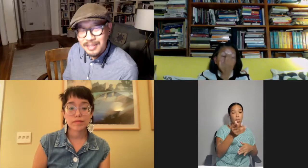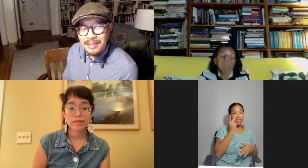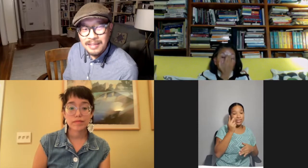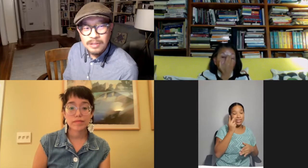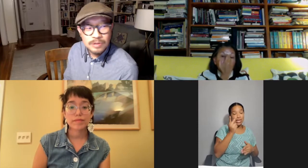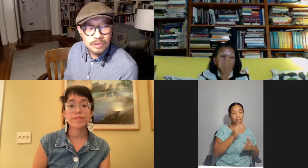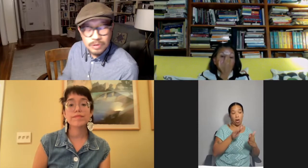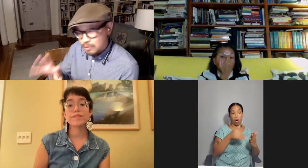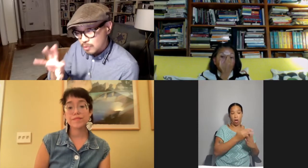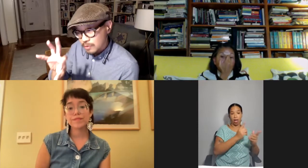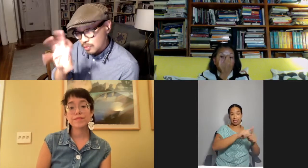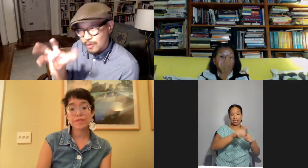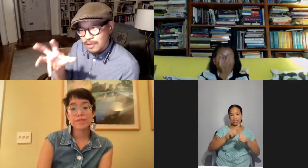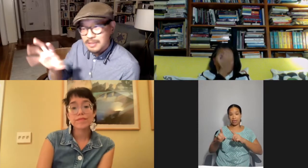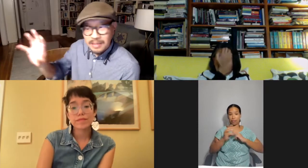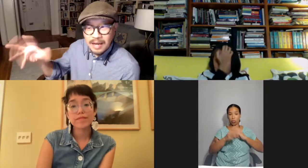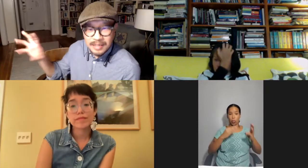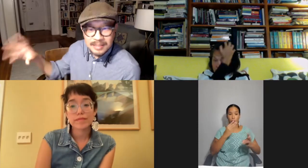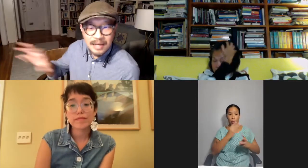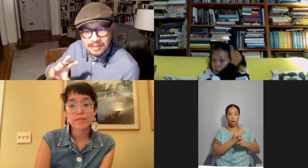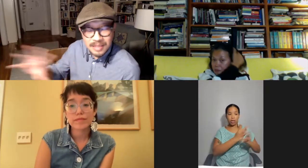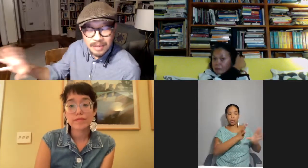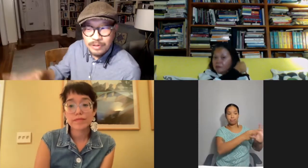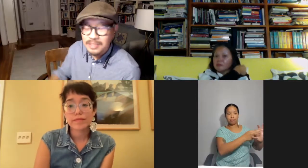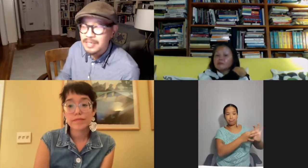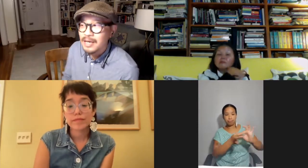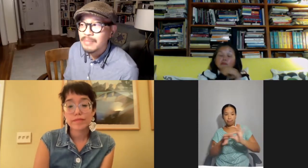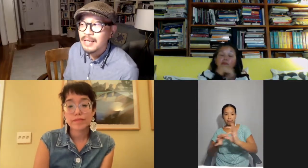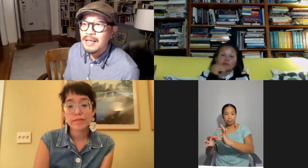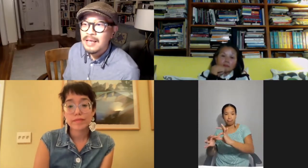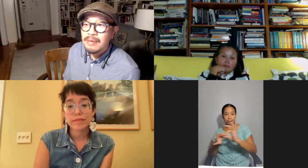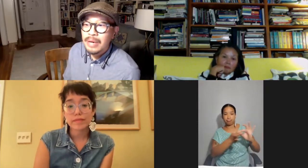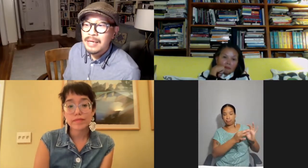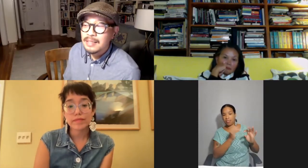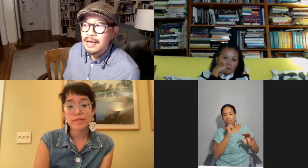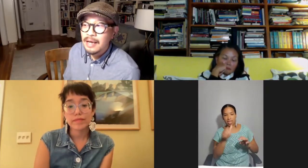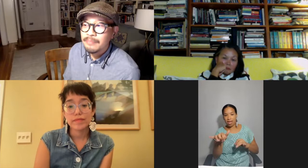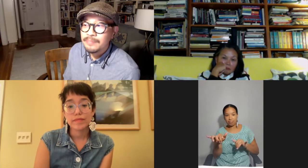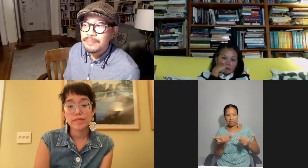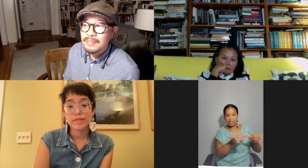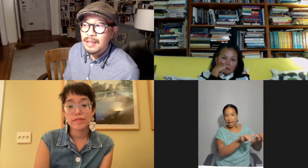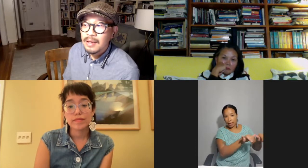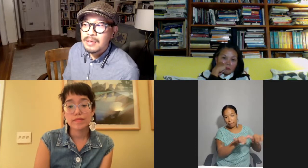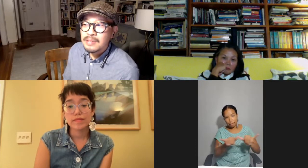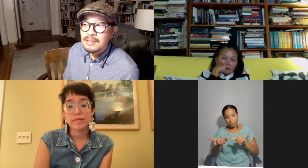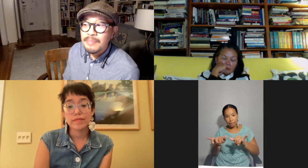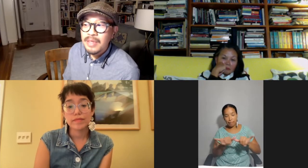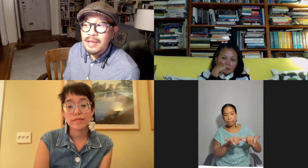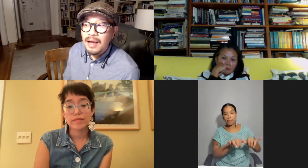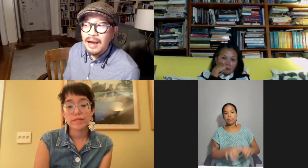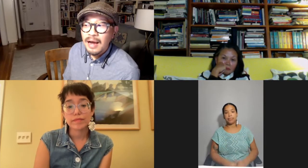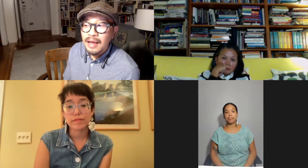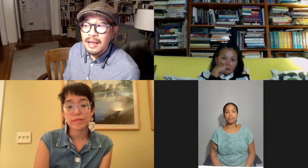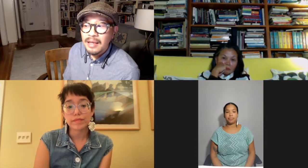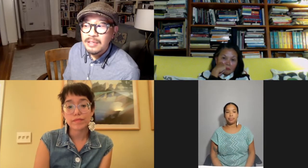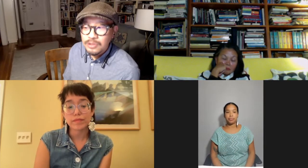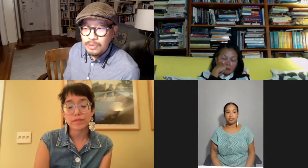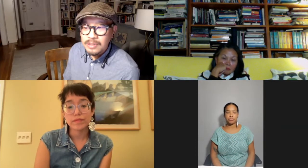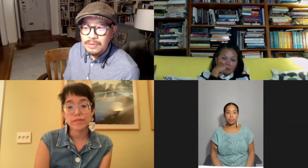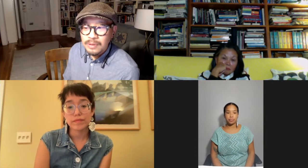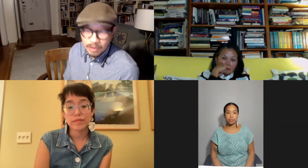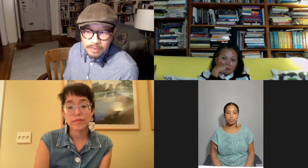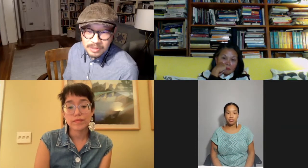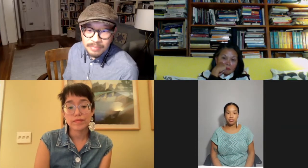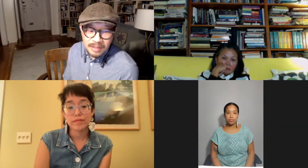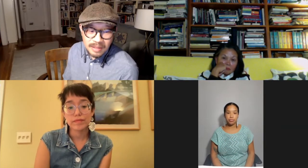They're slightly torqued and not exactly the same world each time. But something I